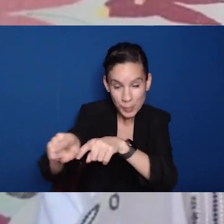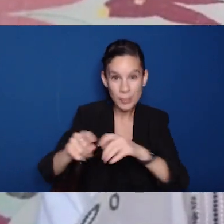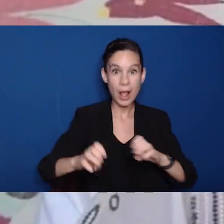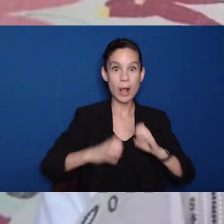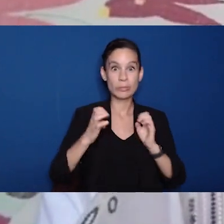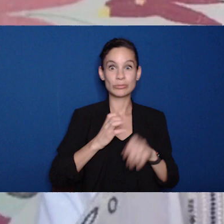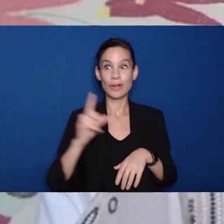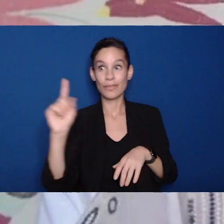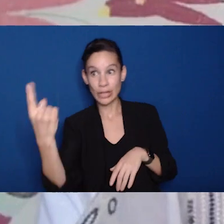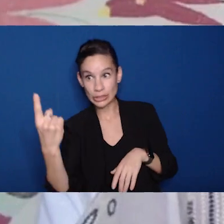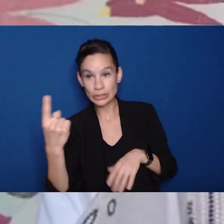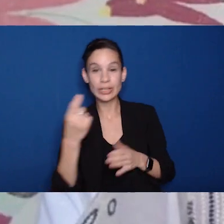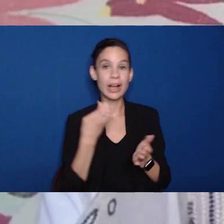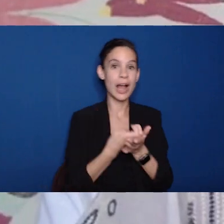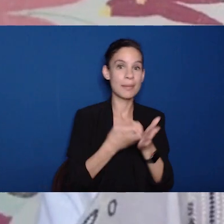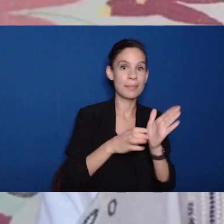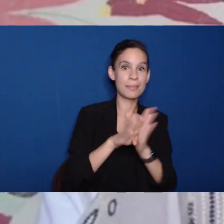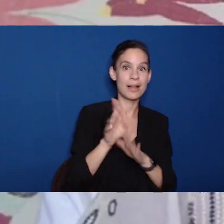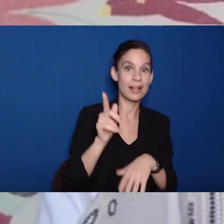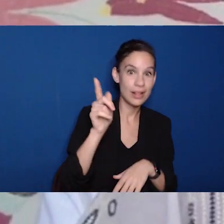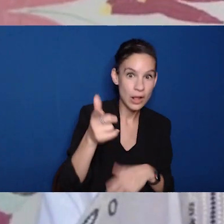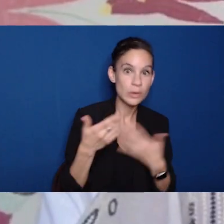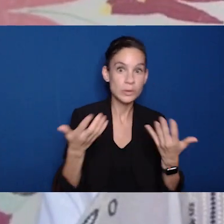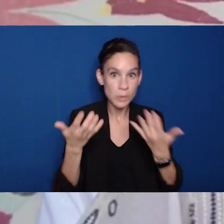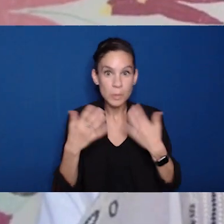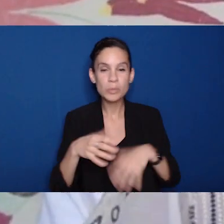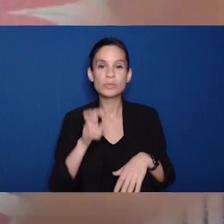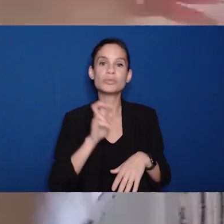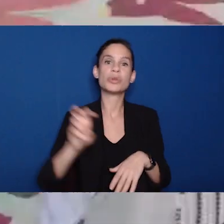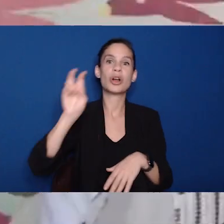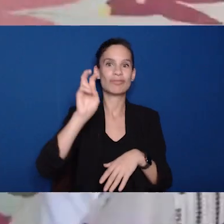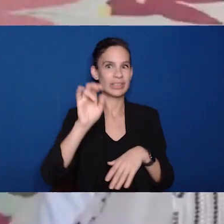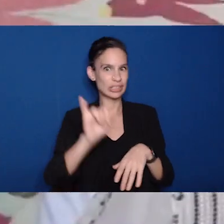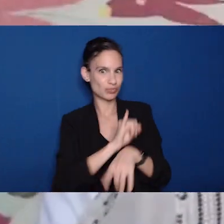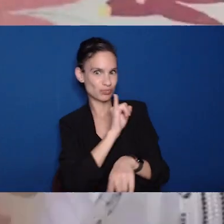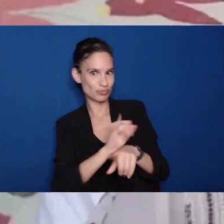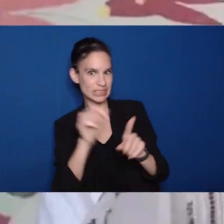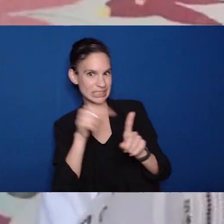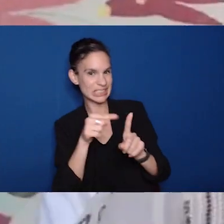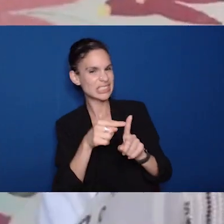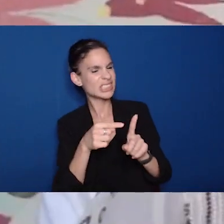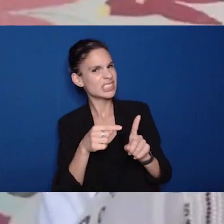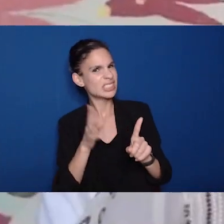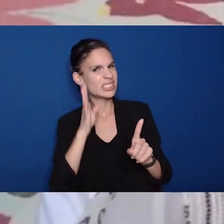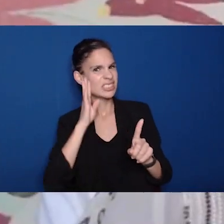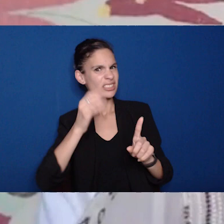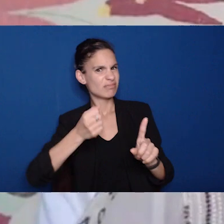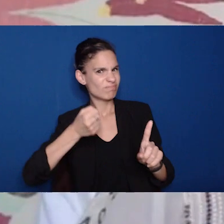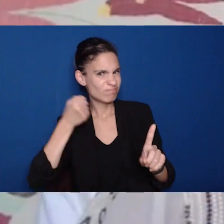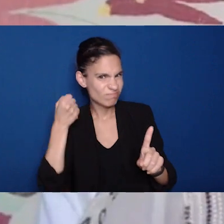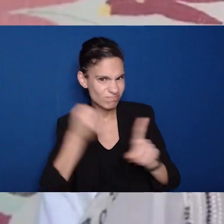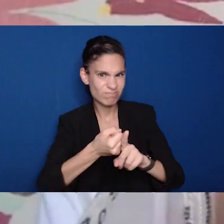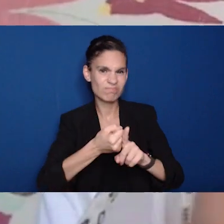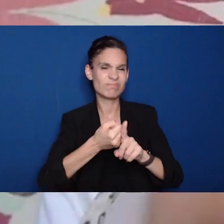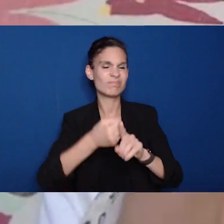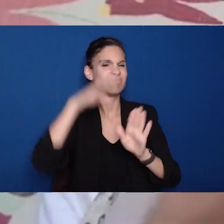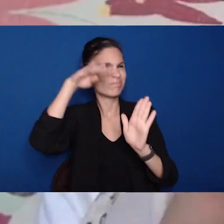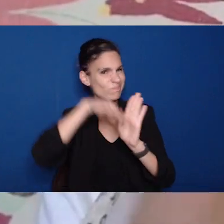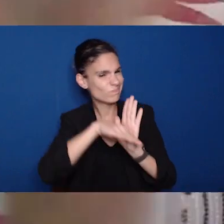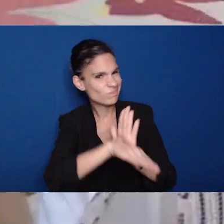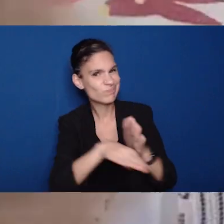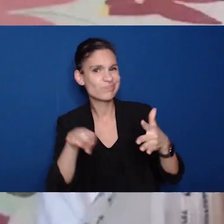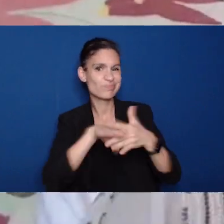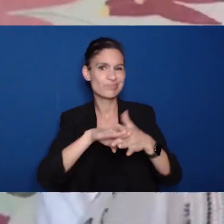So I do think that there's some risk that the travel industry as a whole is going to go through not just a recession,